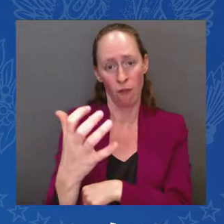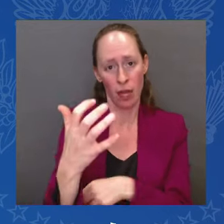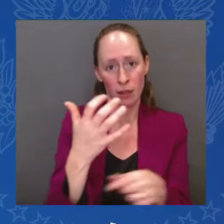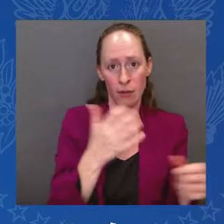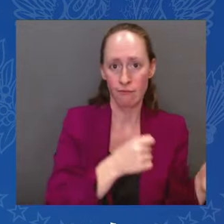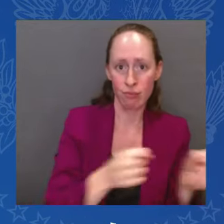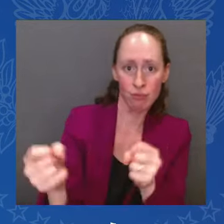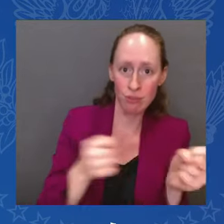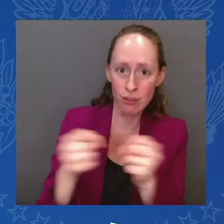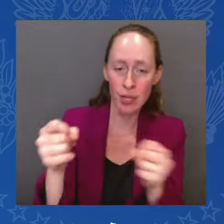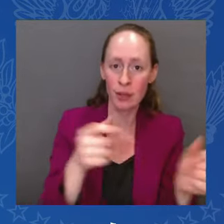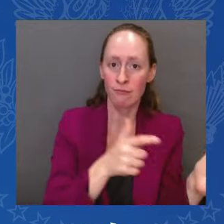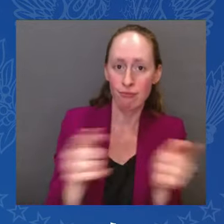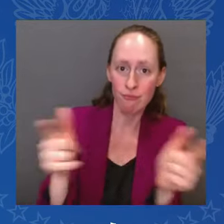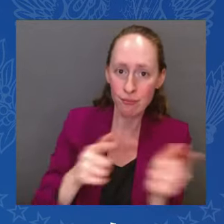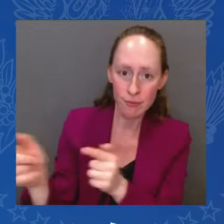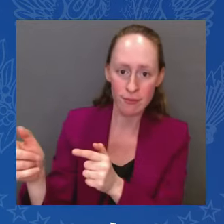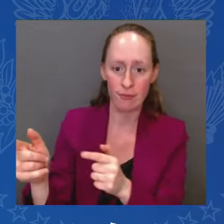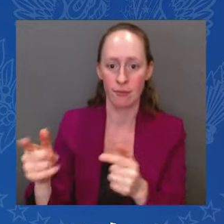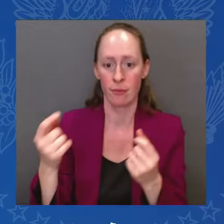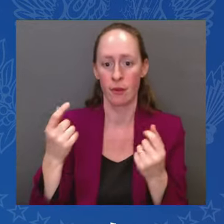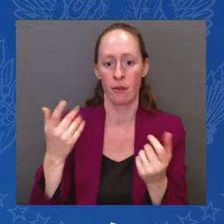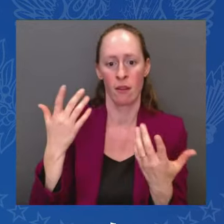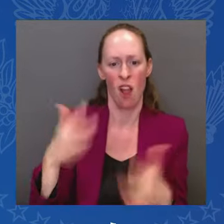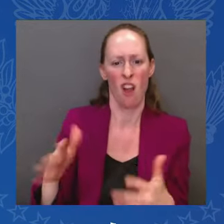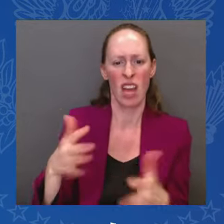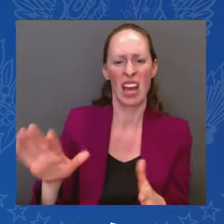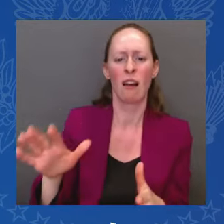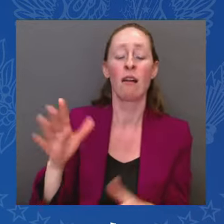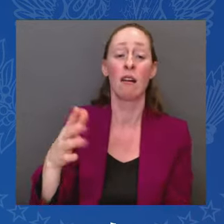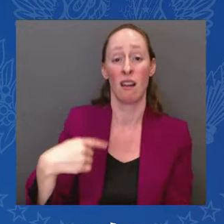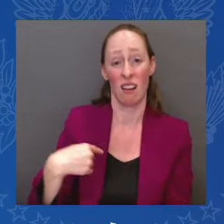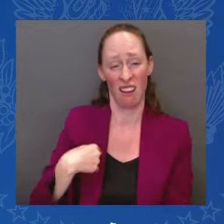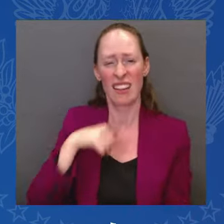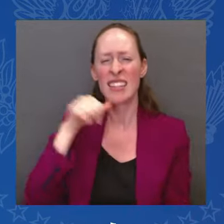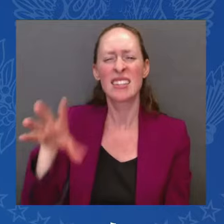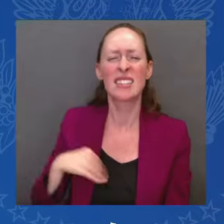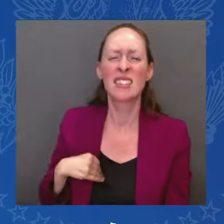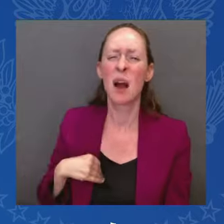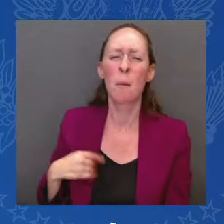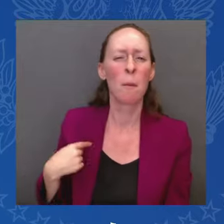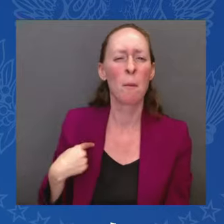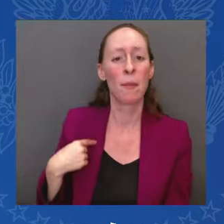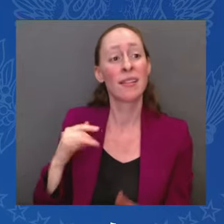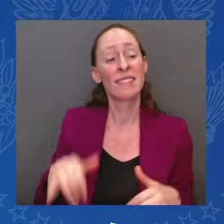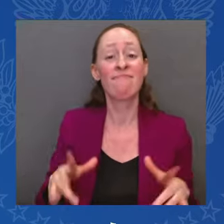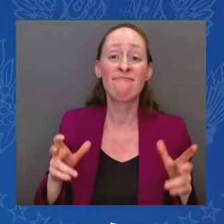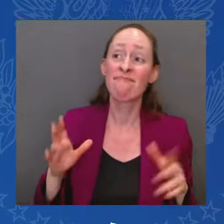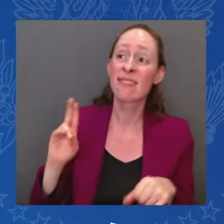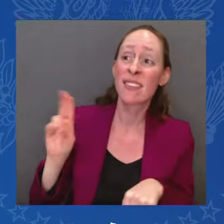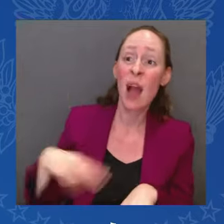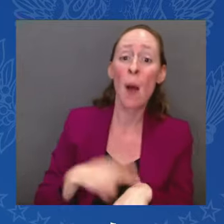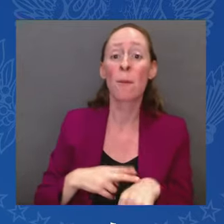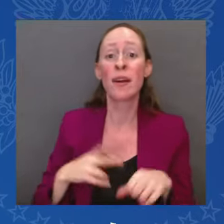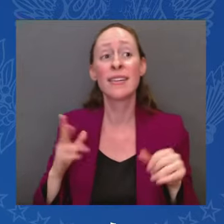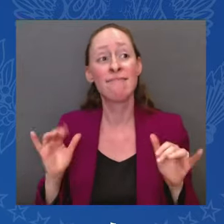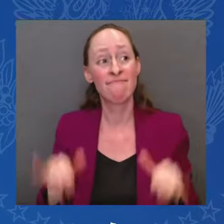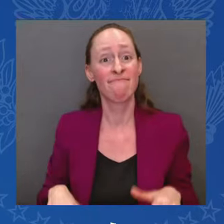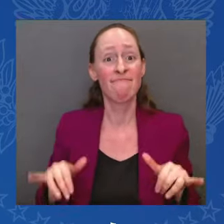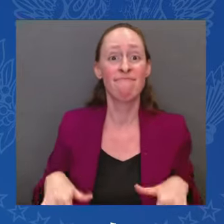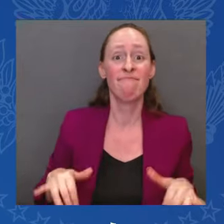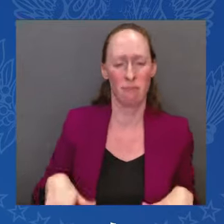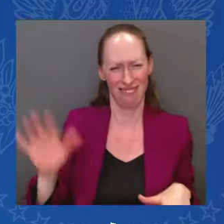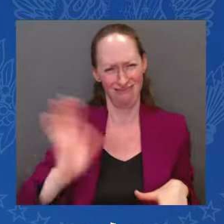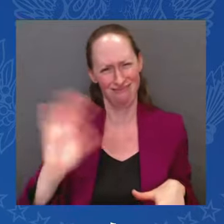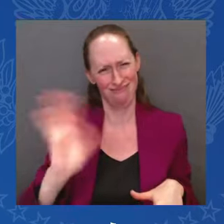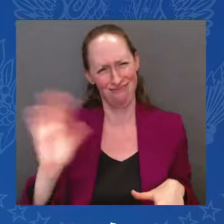violence. This is totally unacceptable. It's not who we are. And we have to act, and we have to act now.